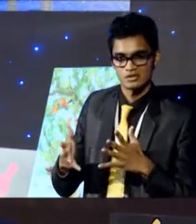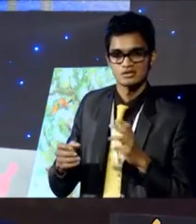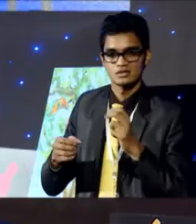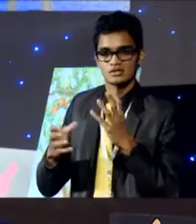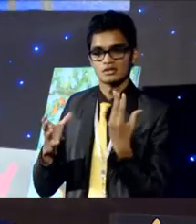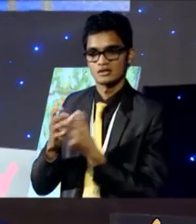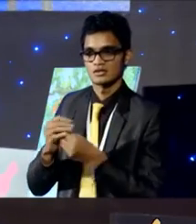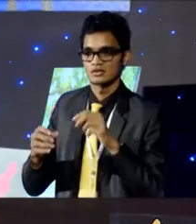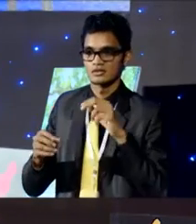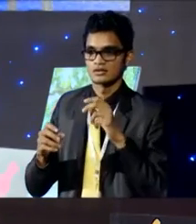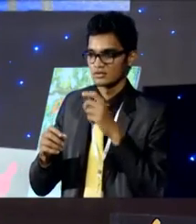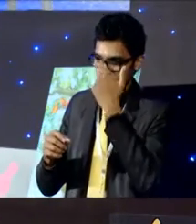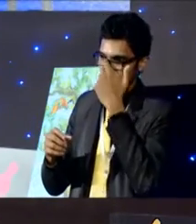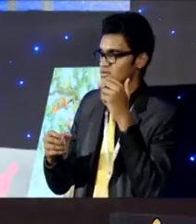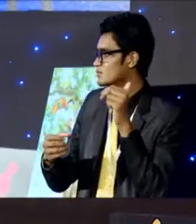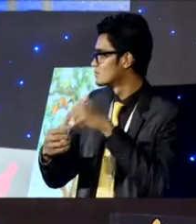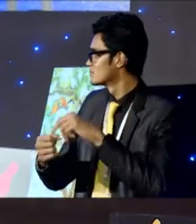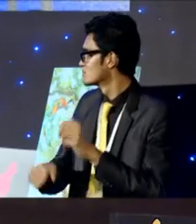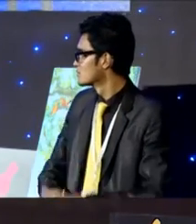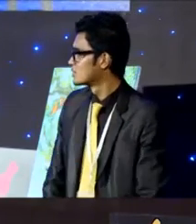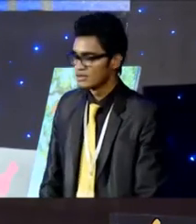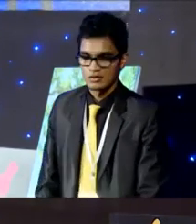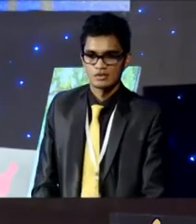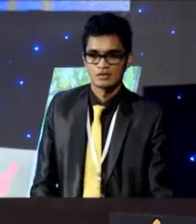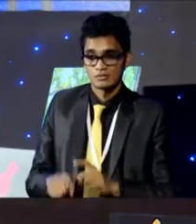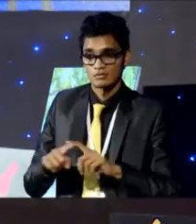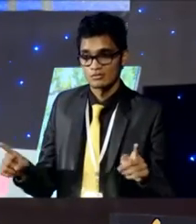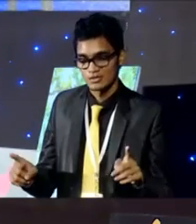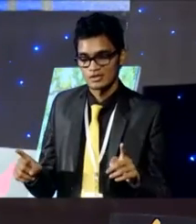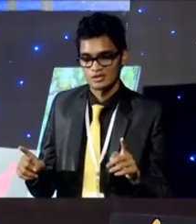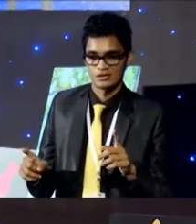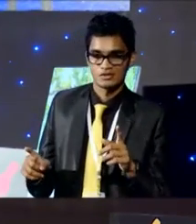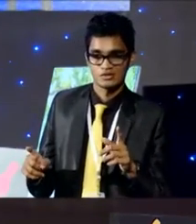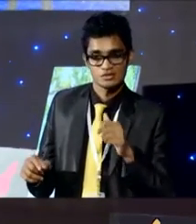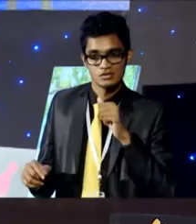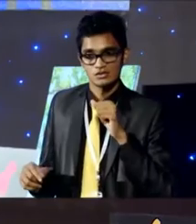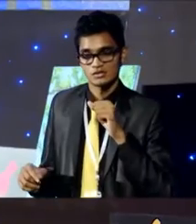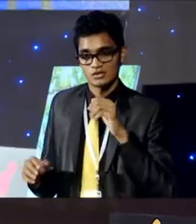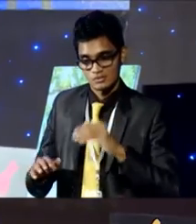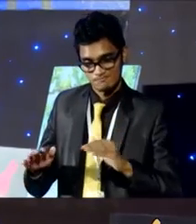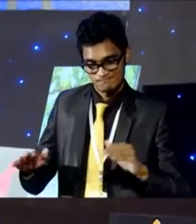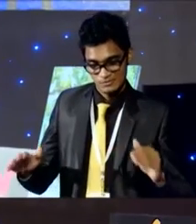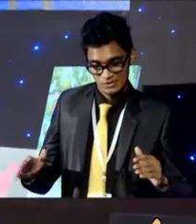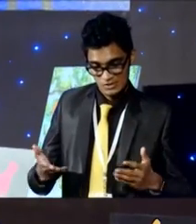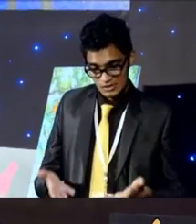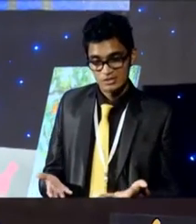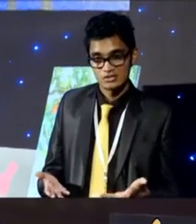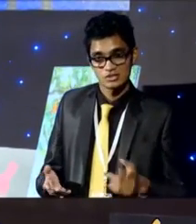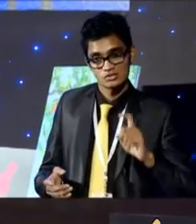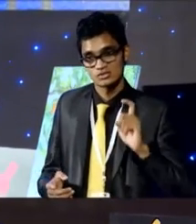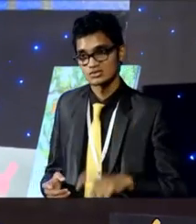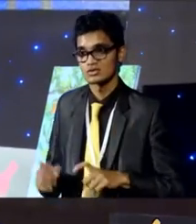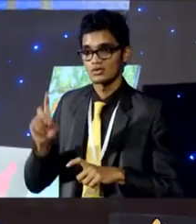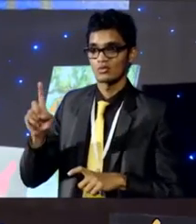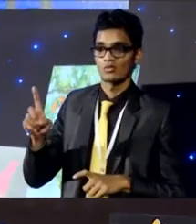we're sending our people around, trying to get the details, but we need to ensure that there are children who complete class 12,